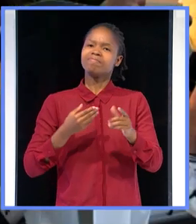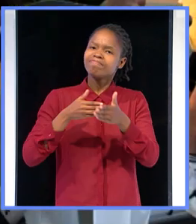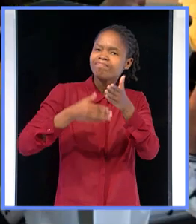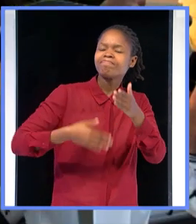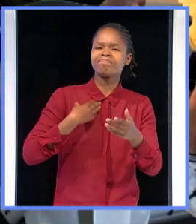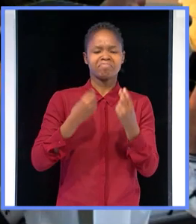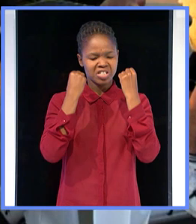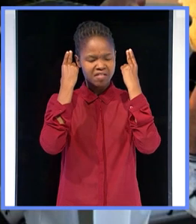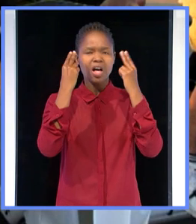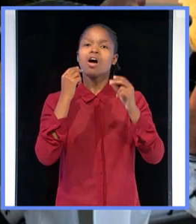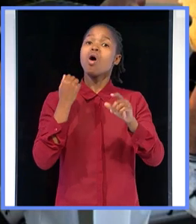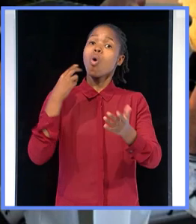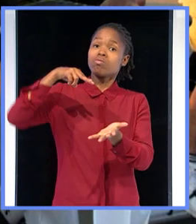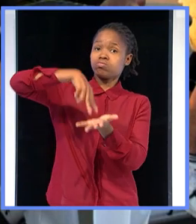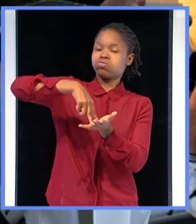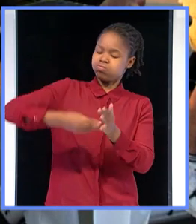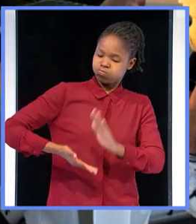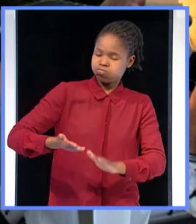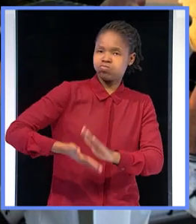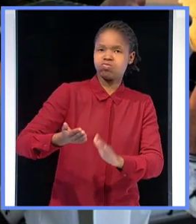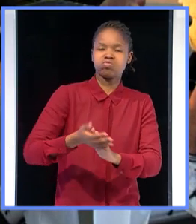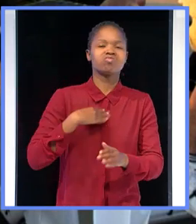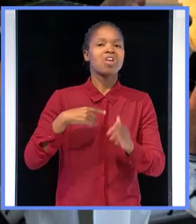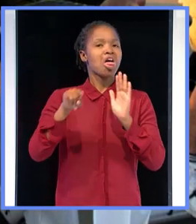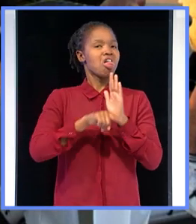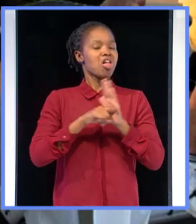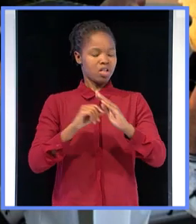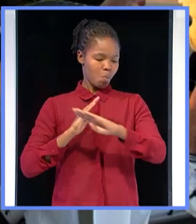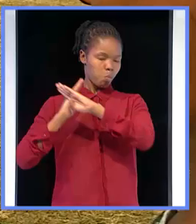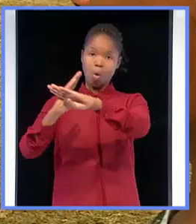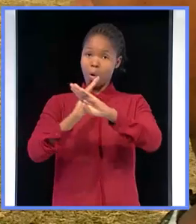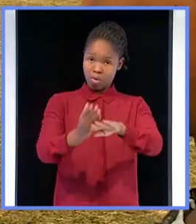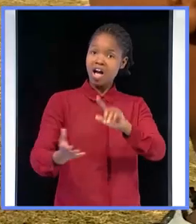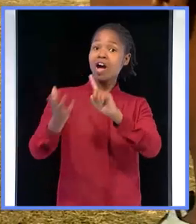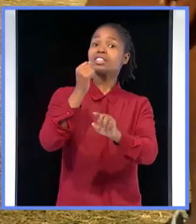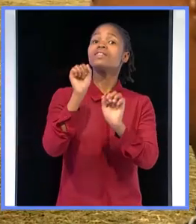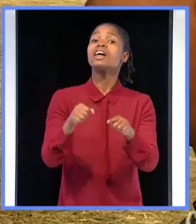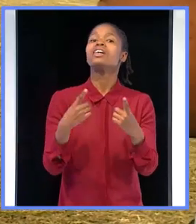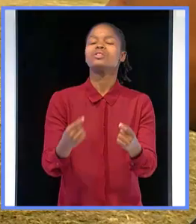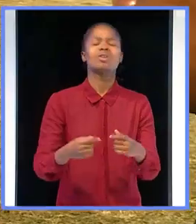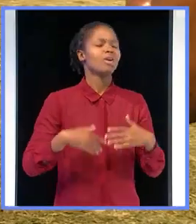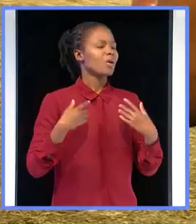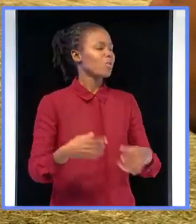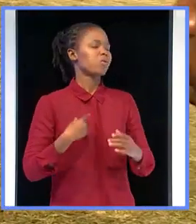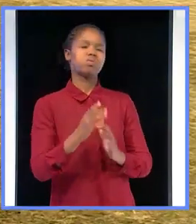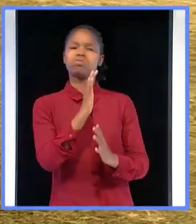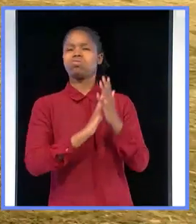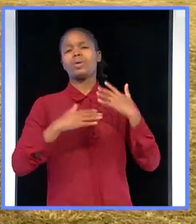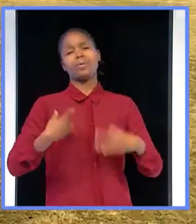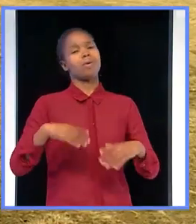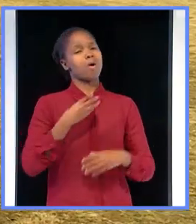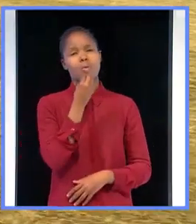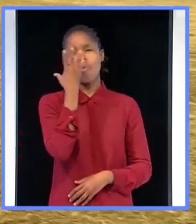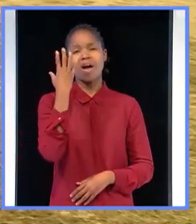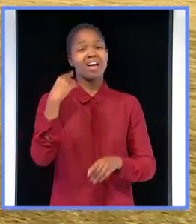you down, but you can still stand up and carry on with life. Doesn't matter how bad your disability is. Yeah. I mean, that's an incredible story. I mean,